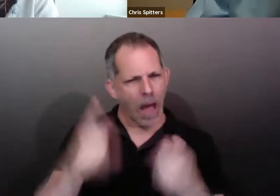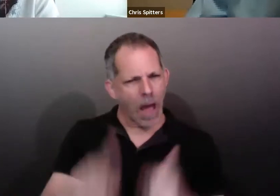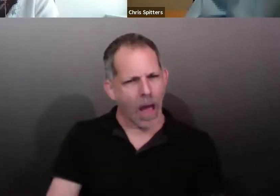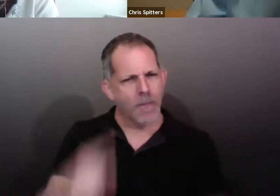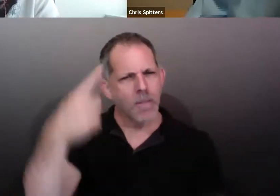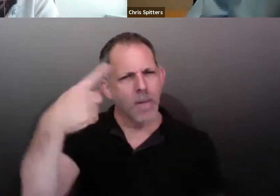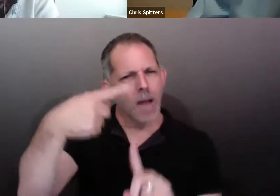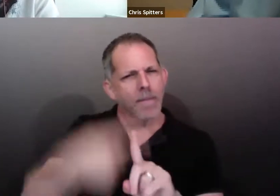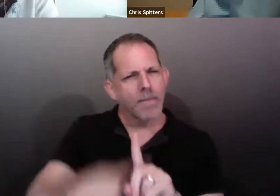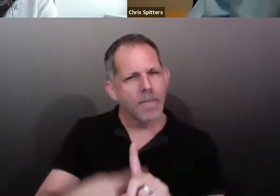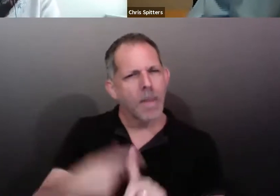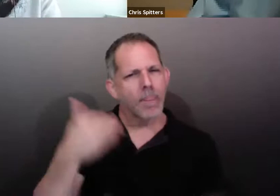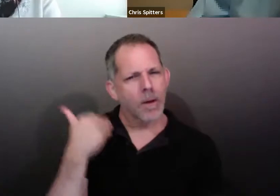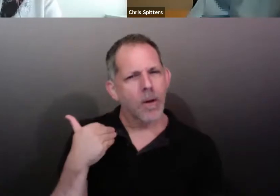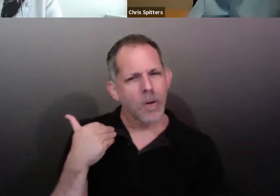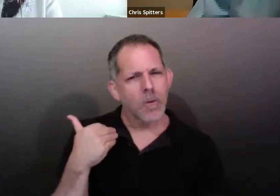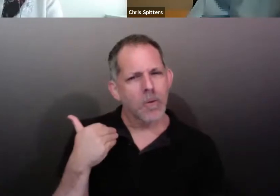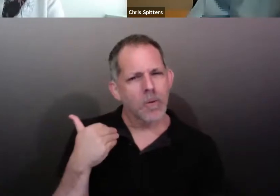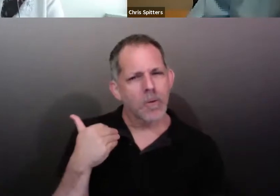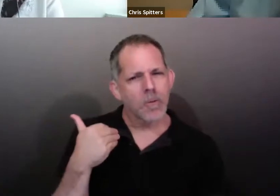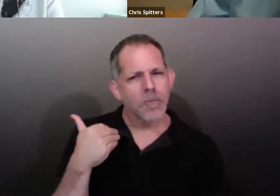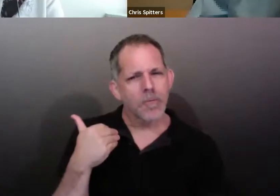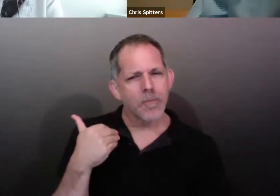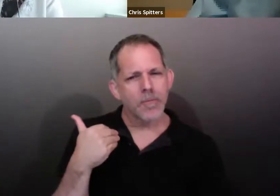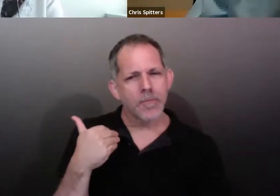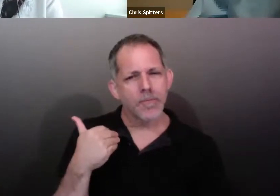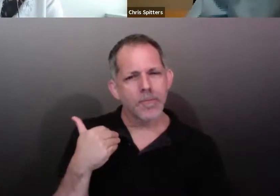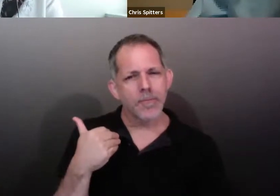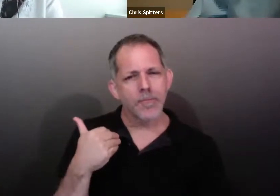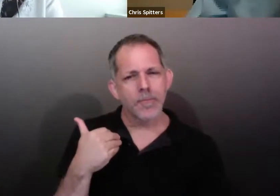what we were experiencing back in April and May.